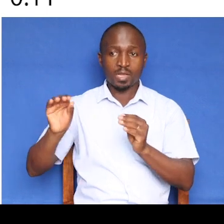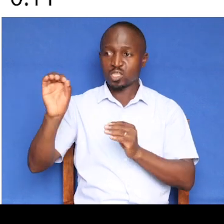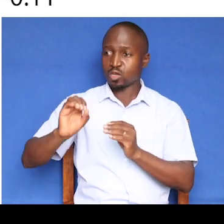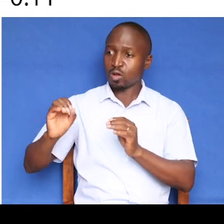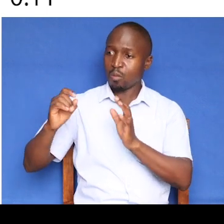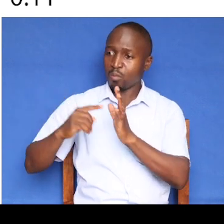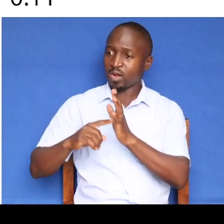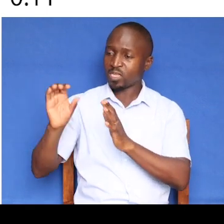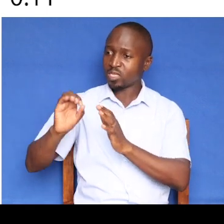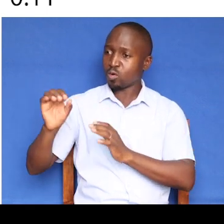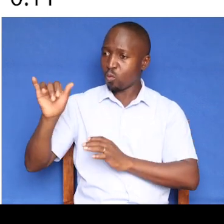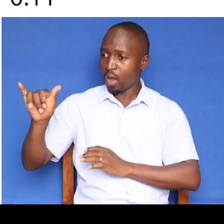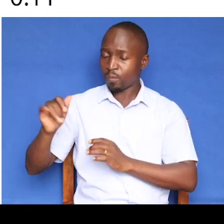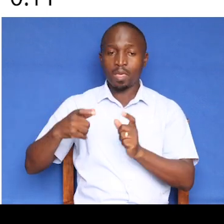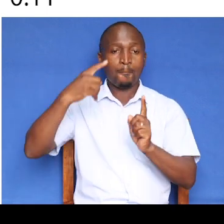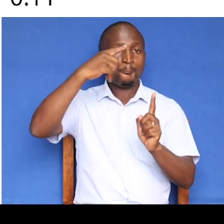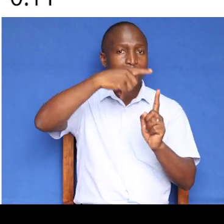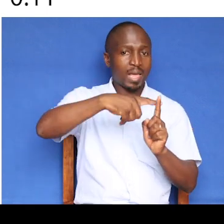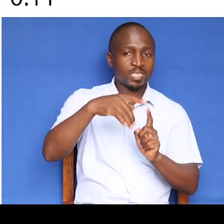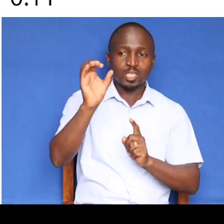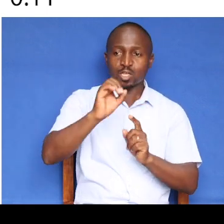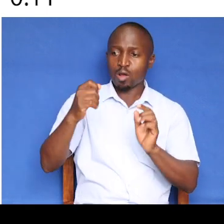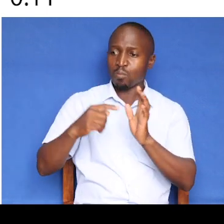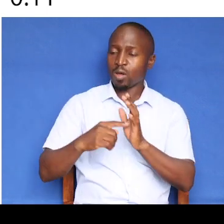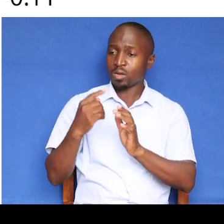0.05y, plus 0.1y,